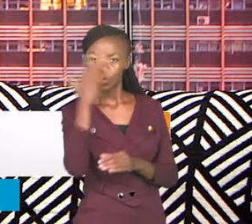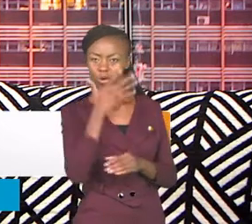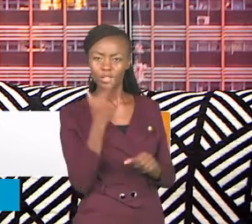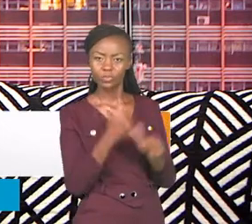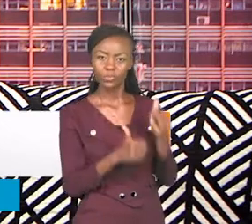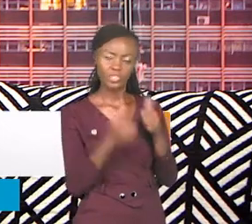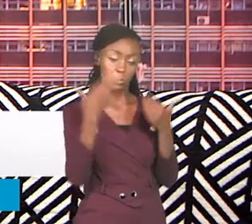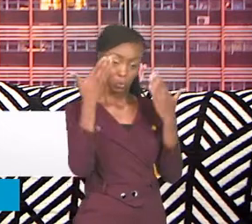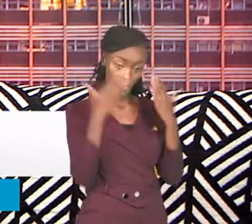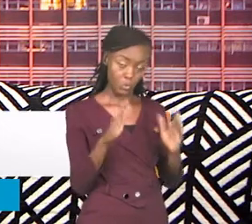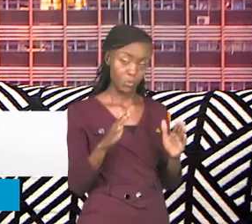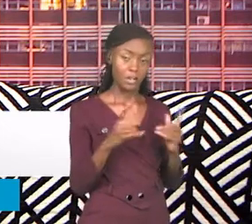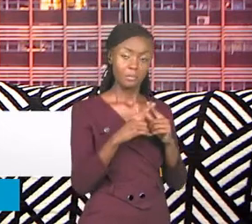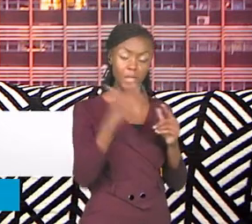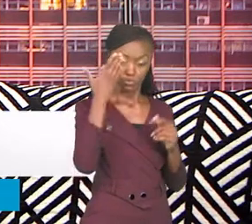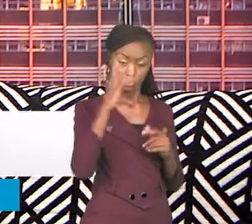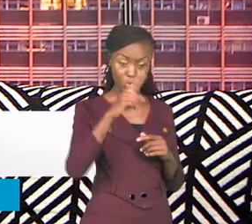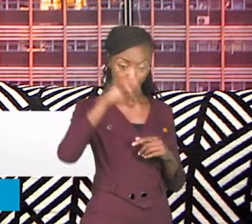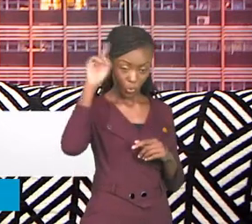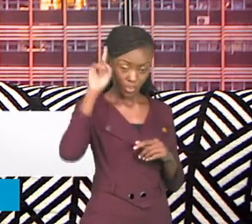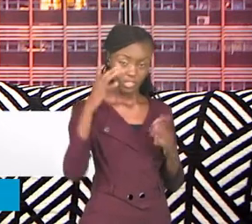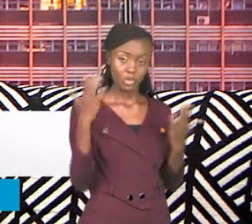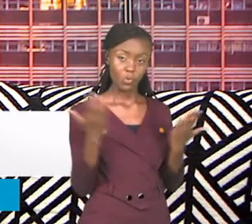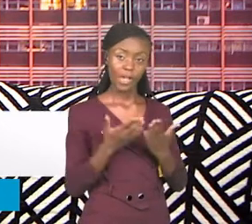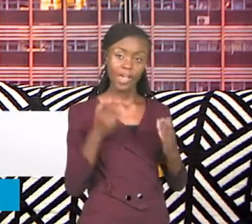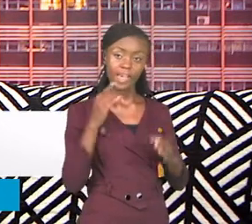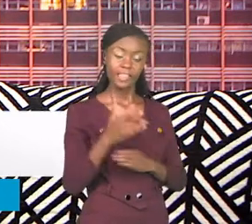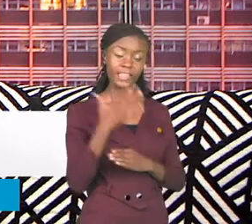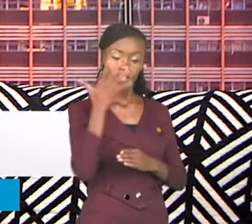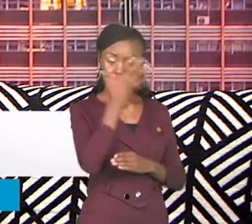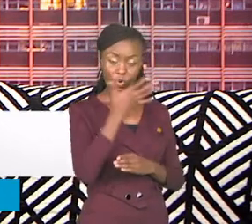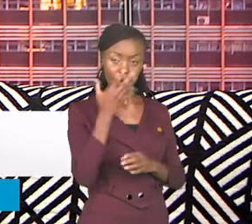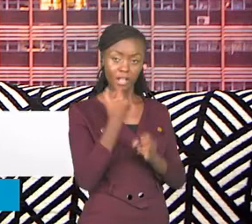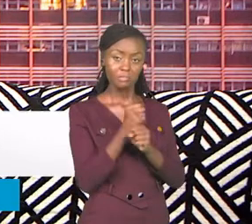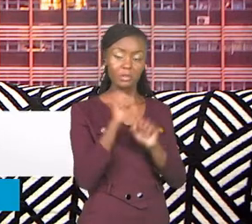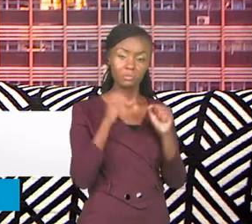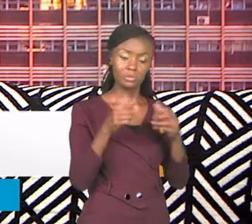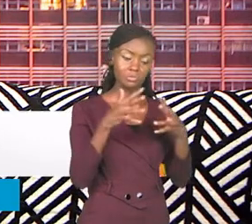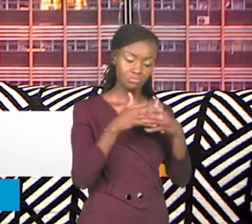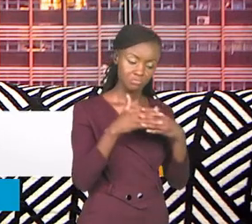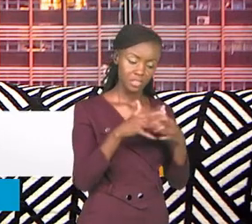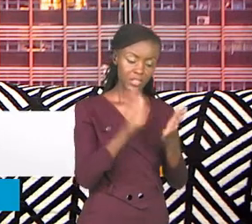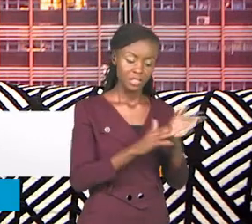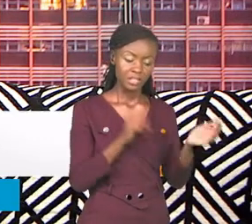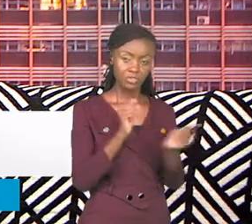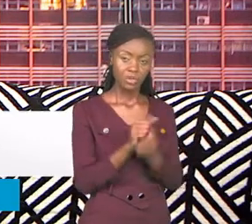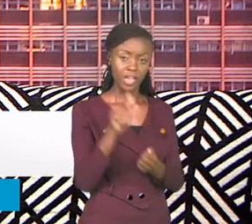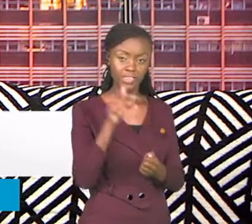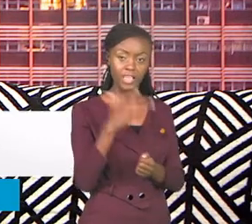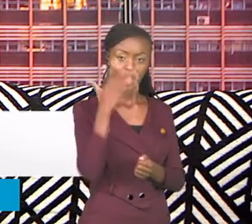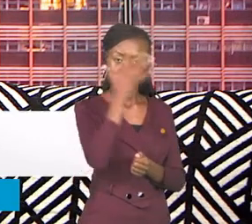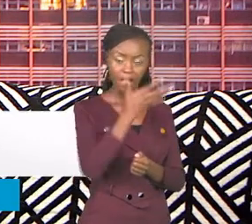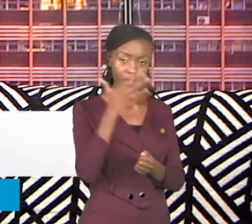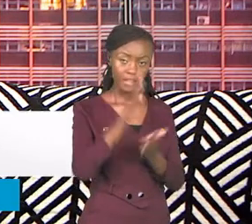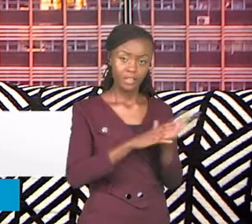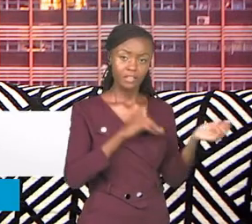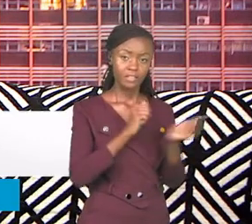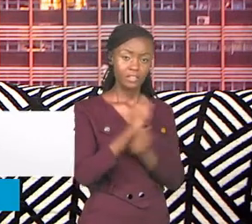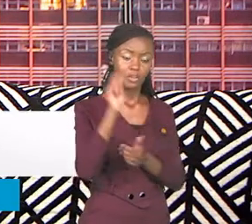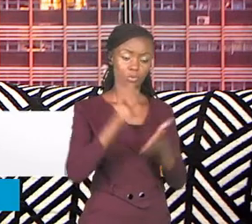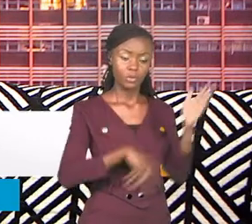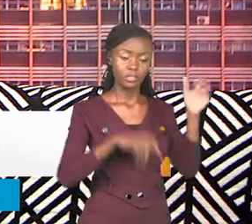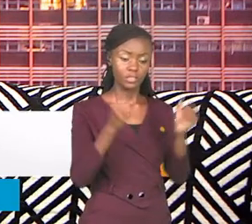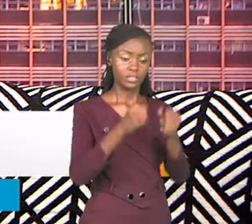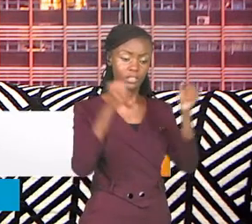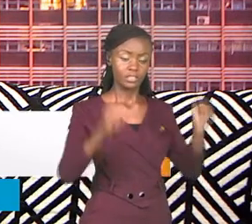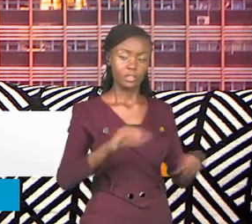even don't know the source of this oil. Yeah. These oils will spoil your engine. These lubricants are going to spoil the system.